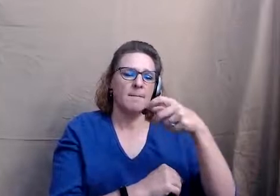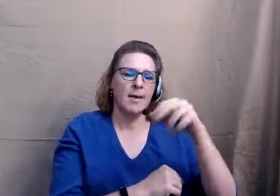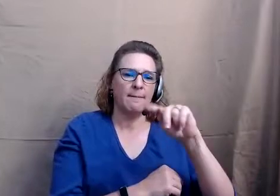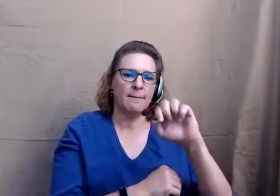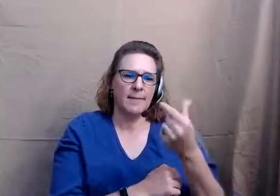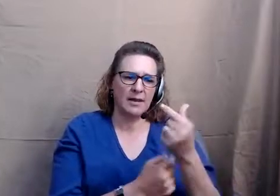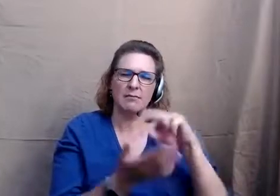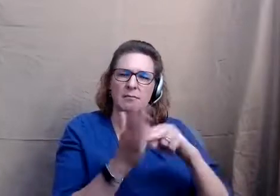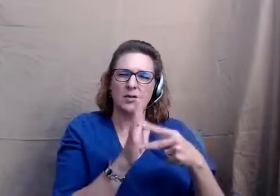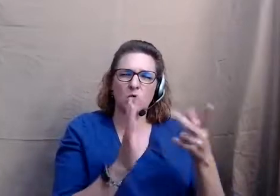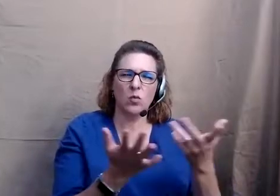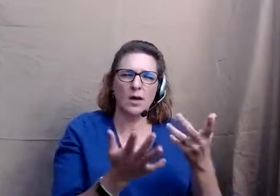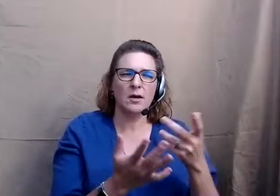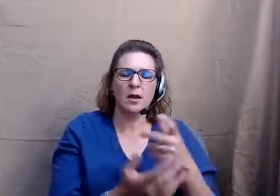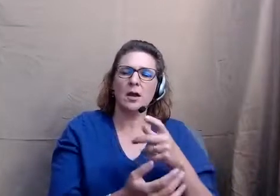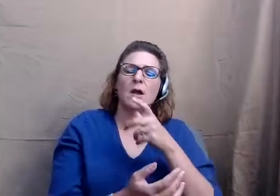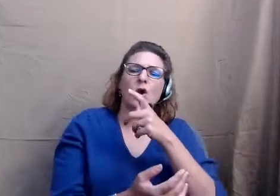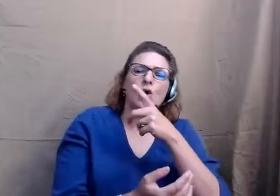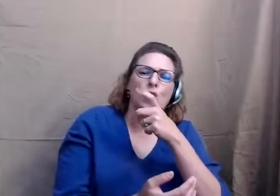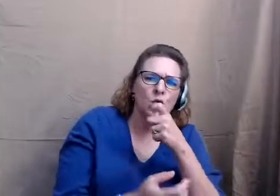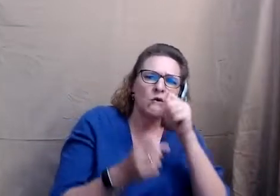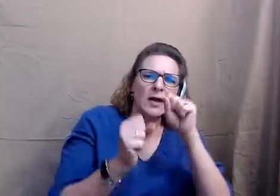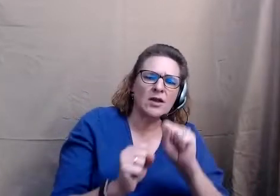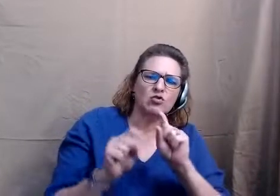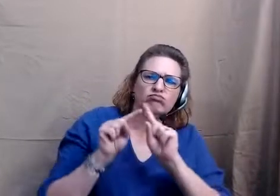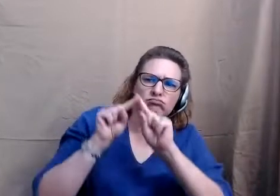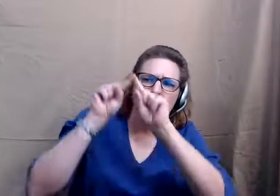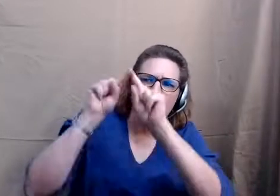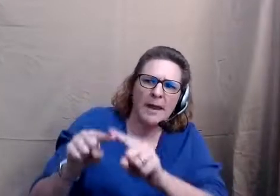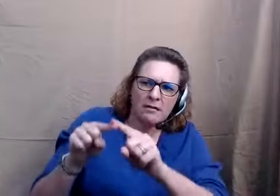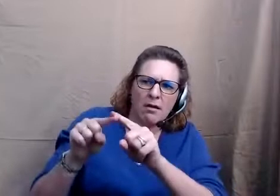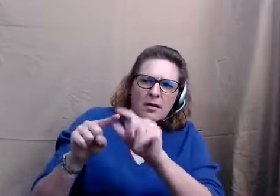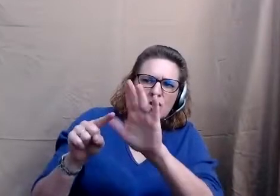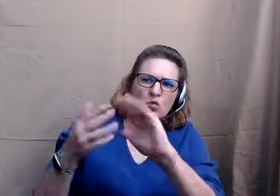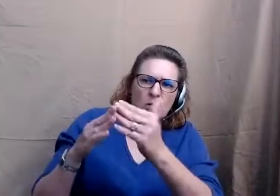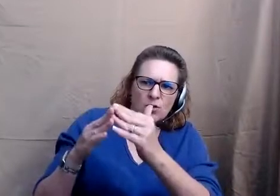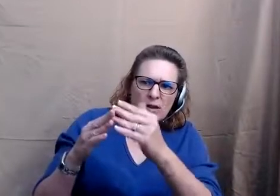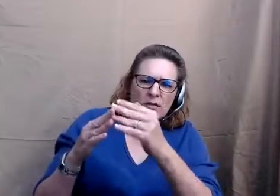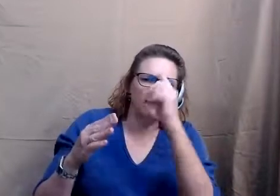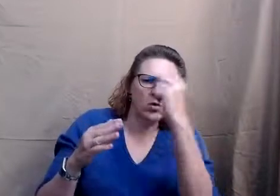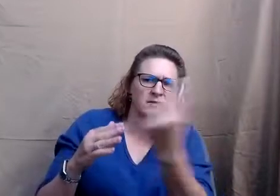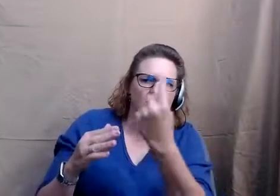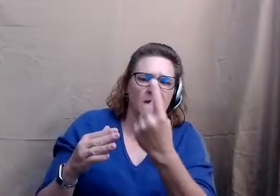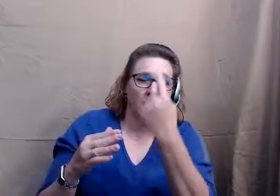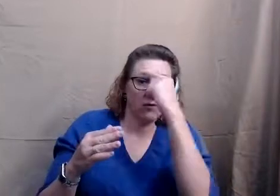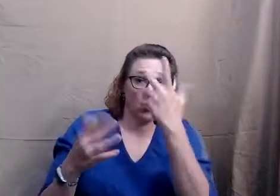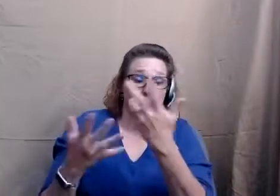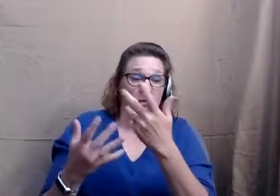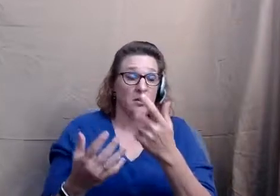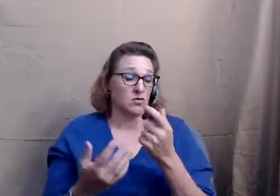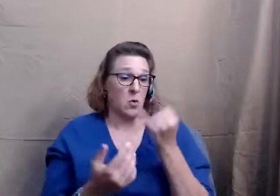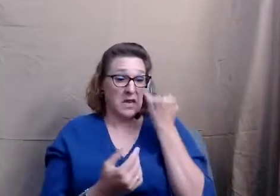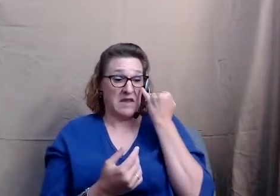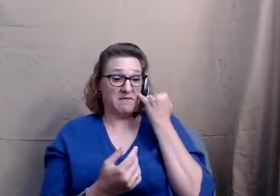who in your community can you concretely rely upon and for what. So if you don't want to call the police, if